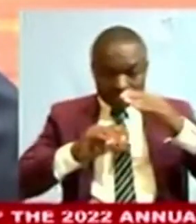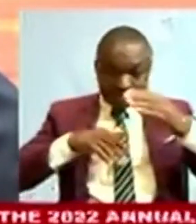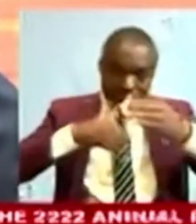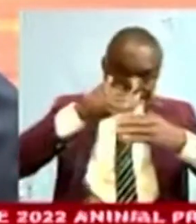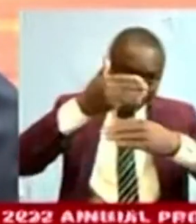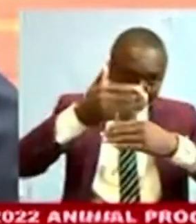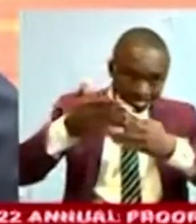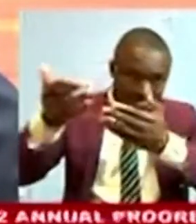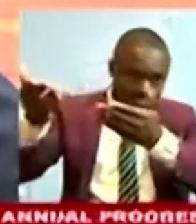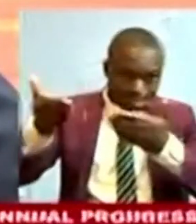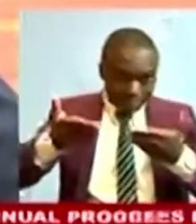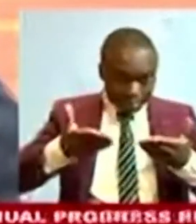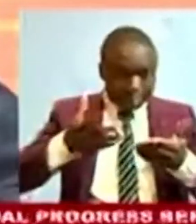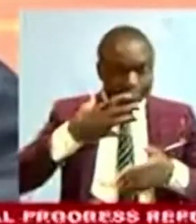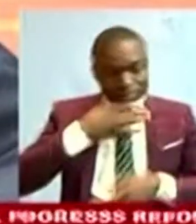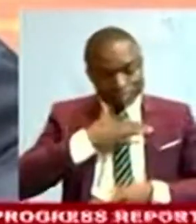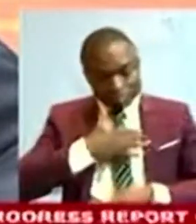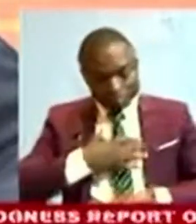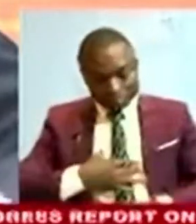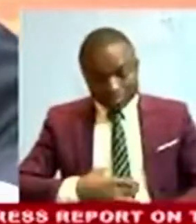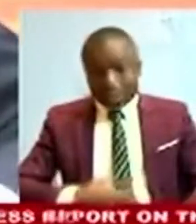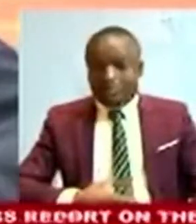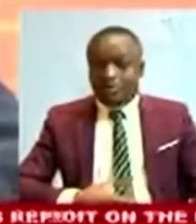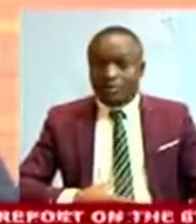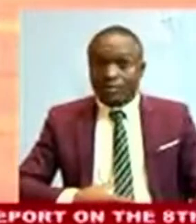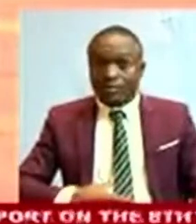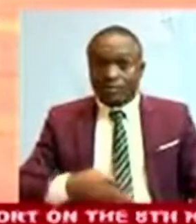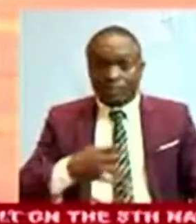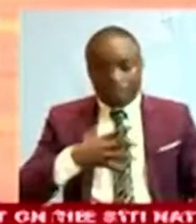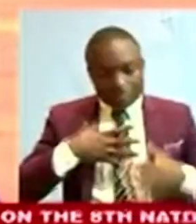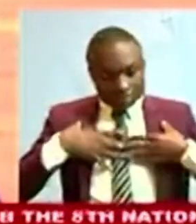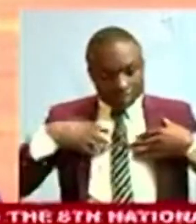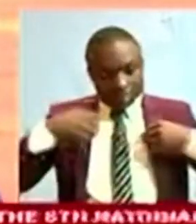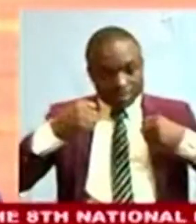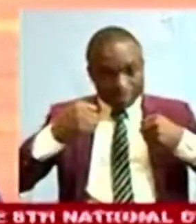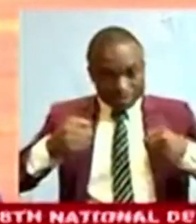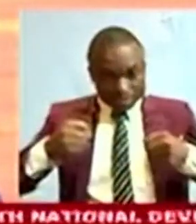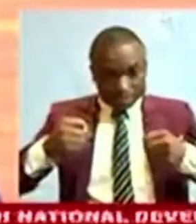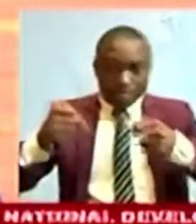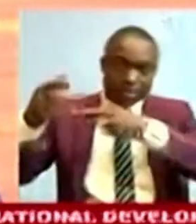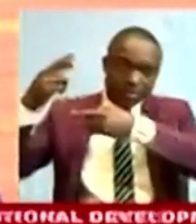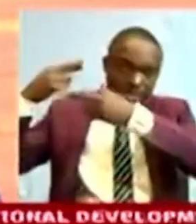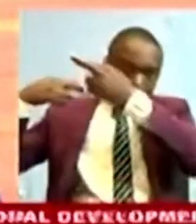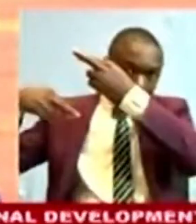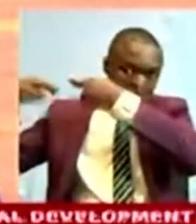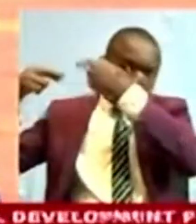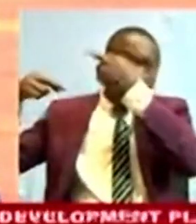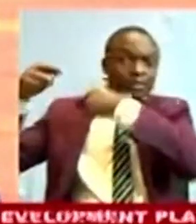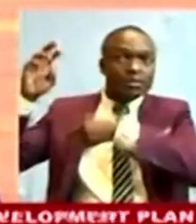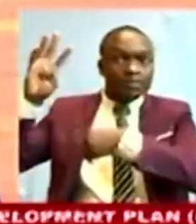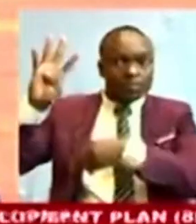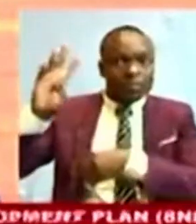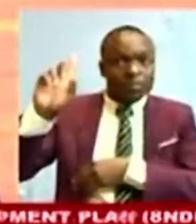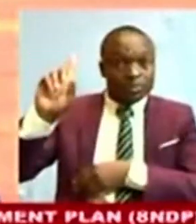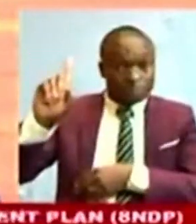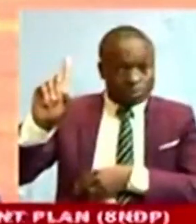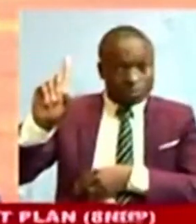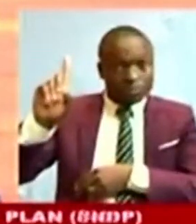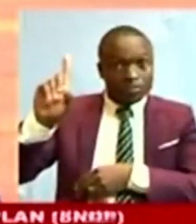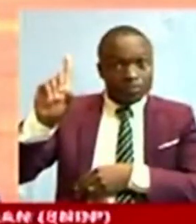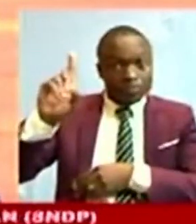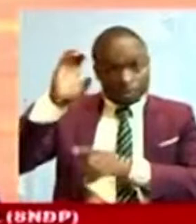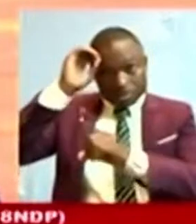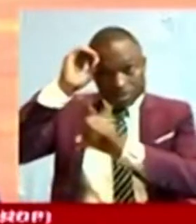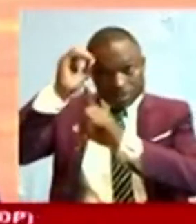nutrition and, of course, health and nutrition, that they reviewed 41 output targets and